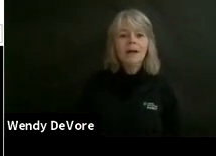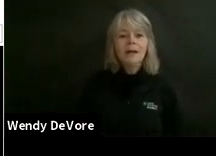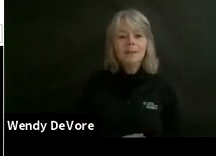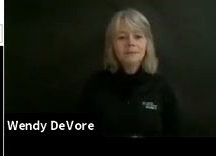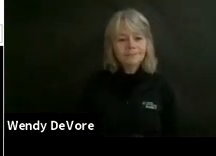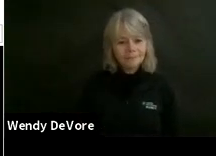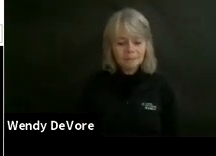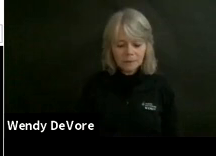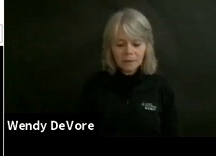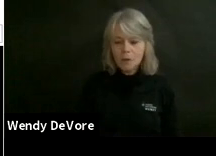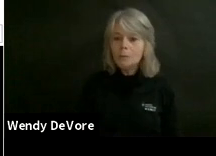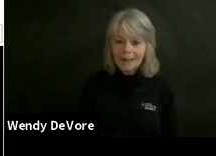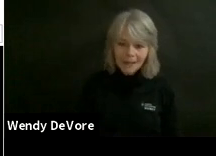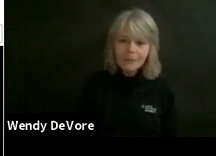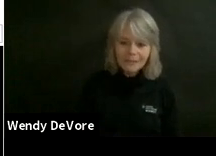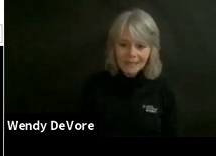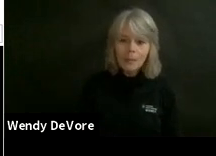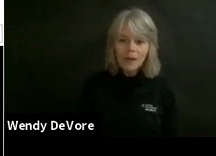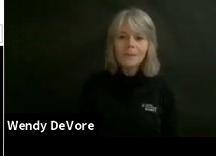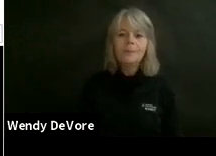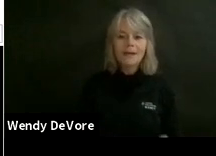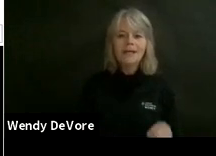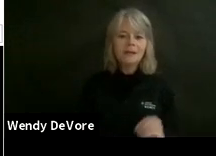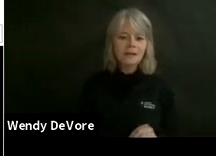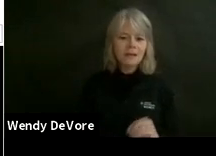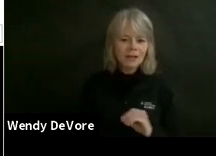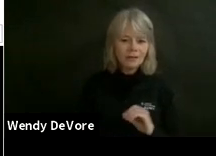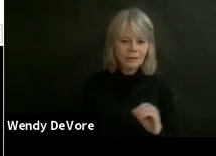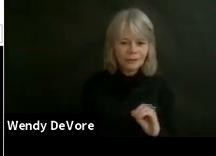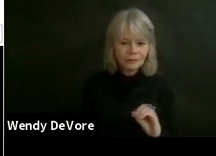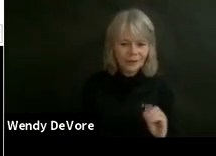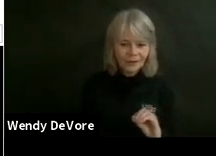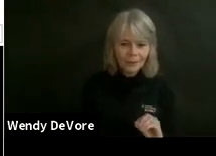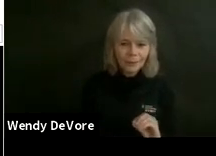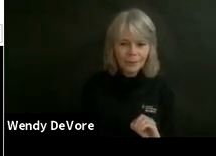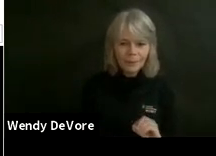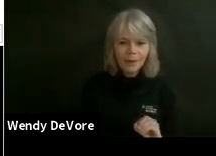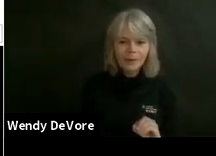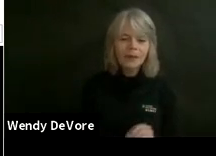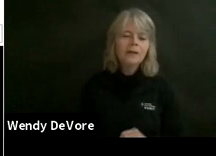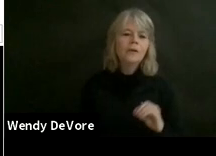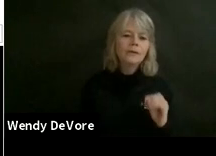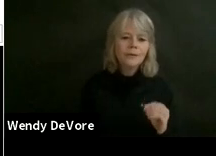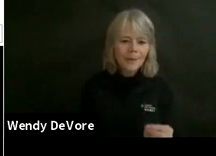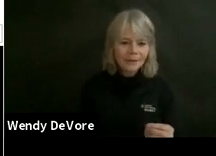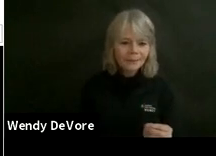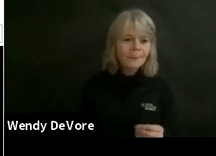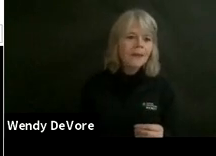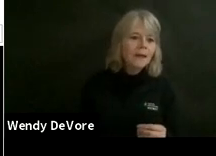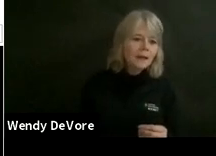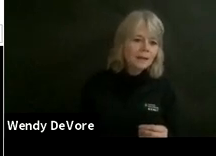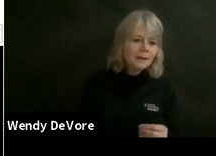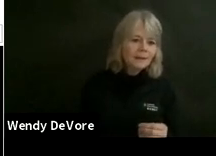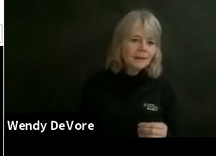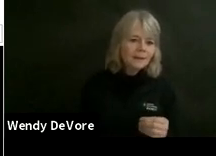you might be able to get one, but chances are very remote. So the sooner the